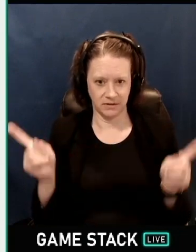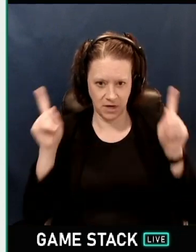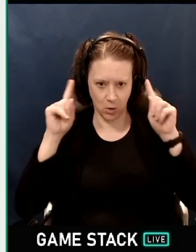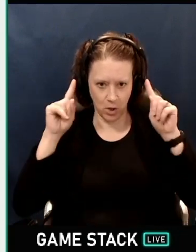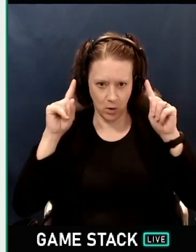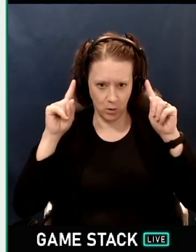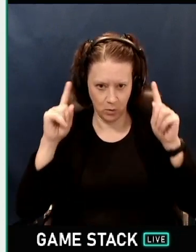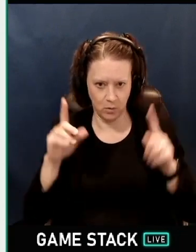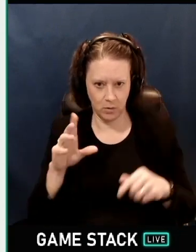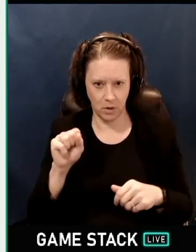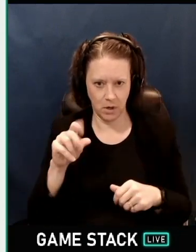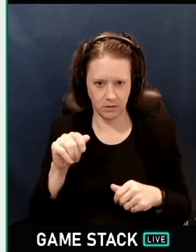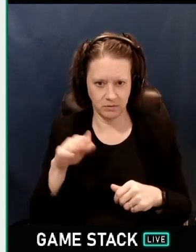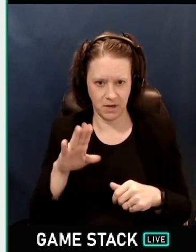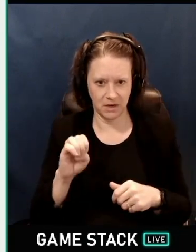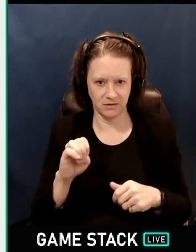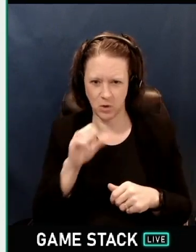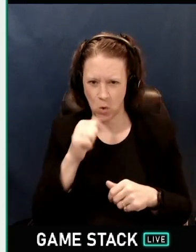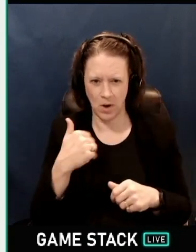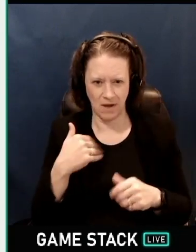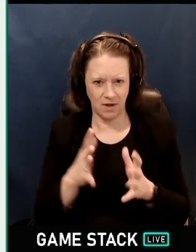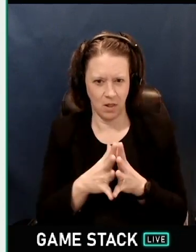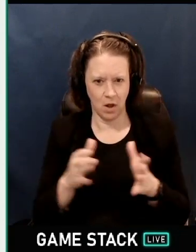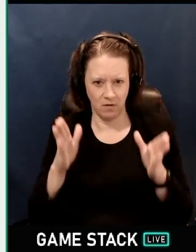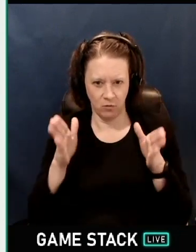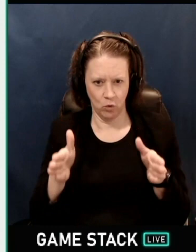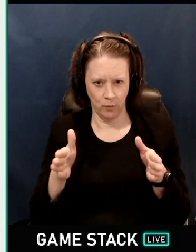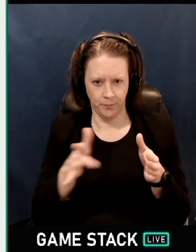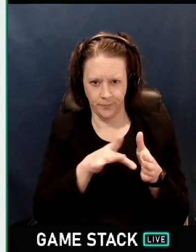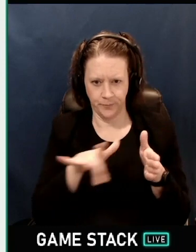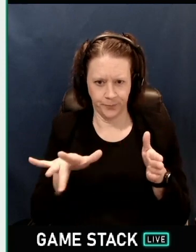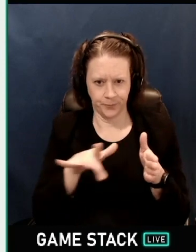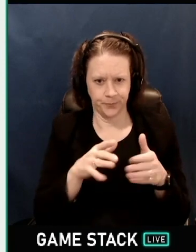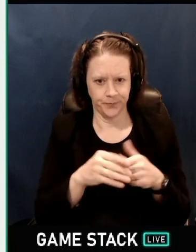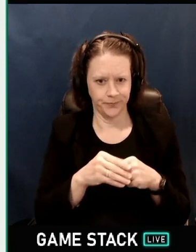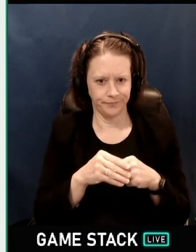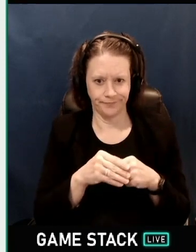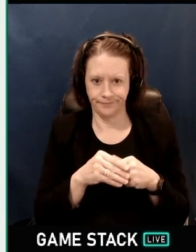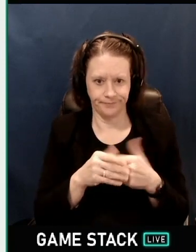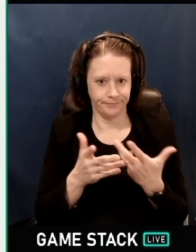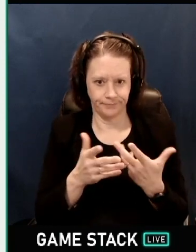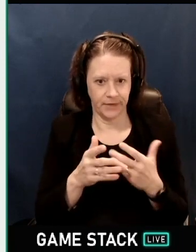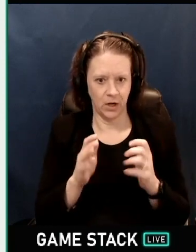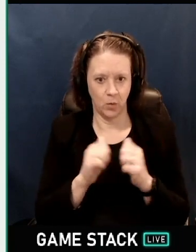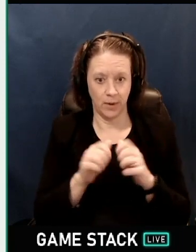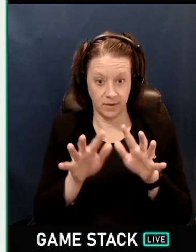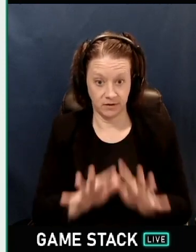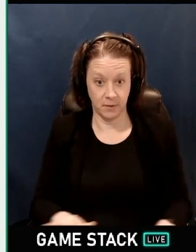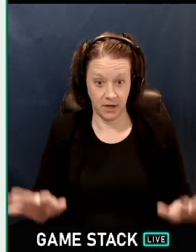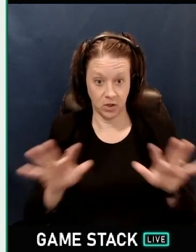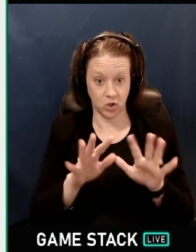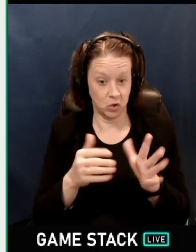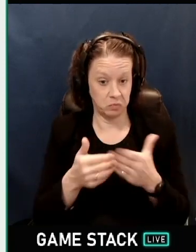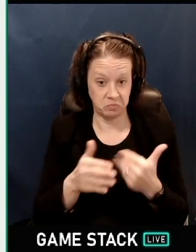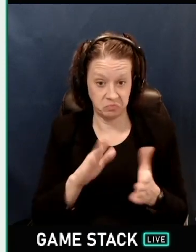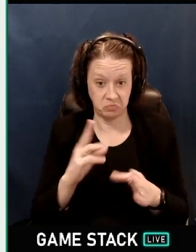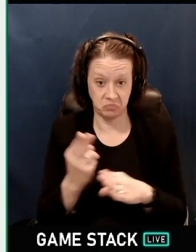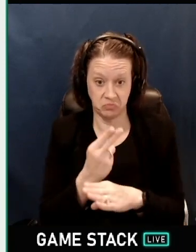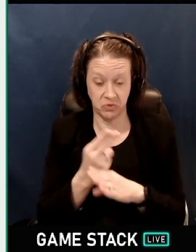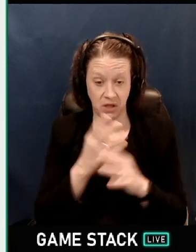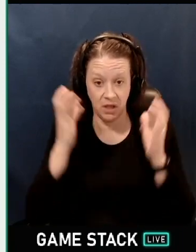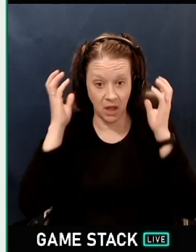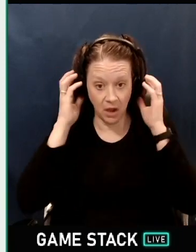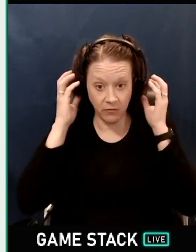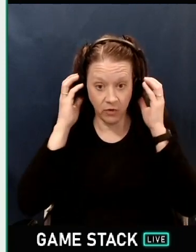have much room. With spatial, whether it be over headphones or in a